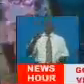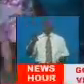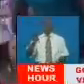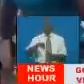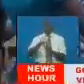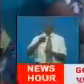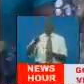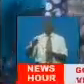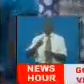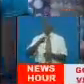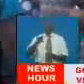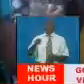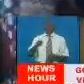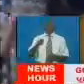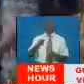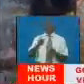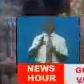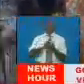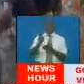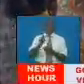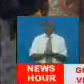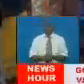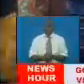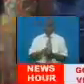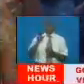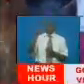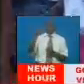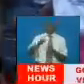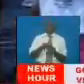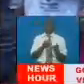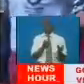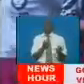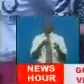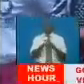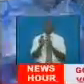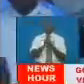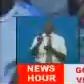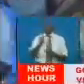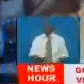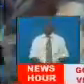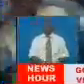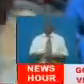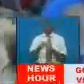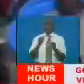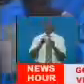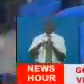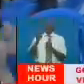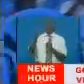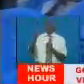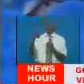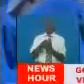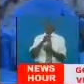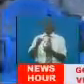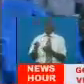high school, 22 in tertiary institutions, 13 awaiting entry into tertiary, and over 30 new